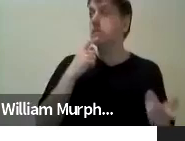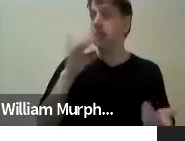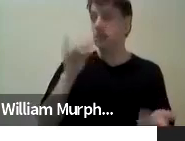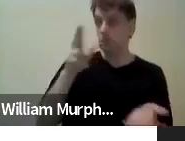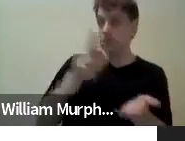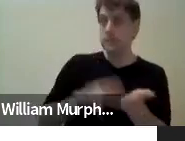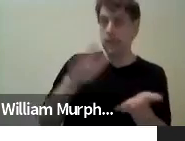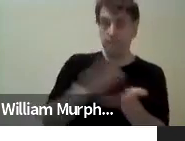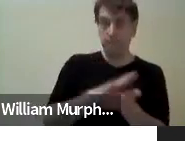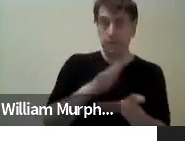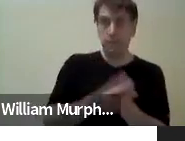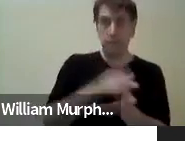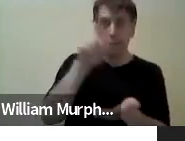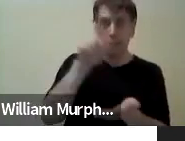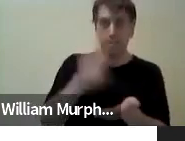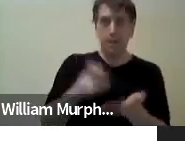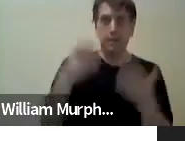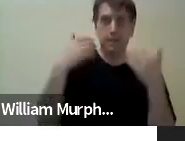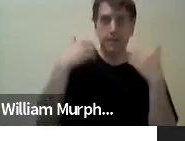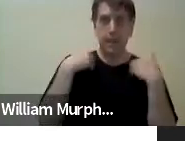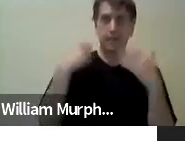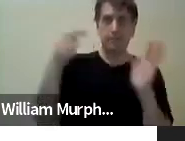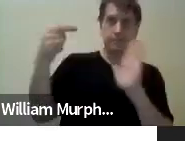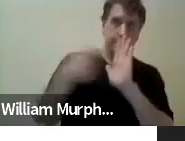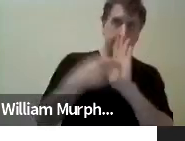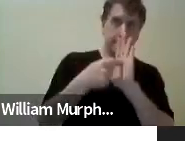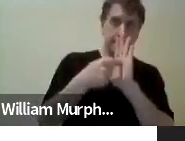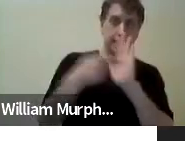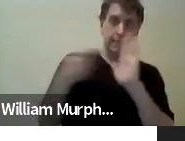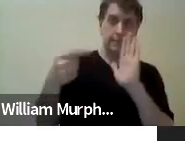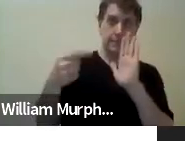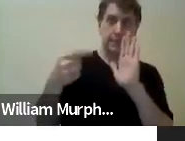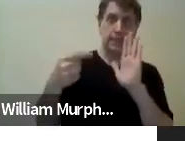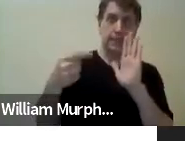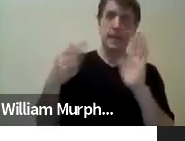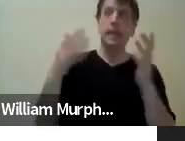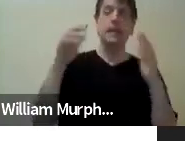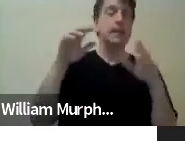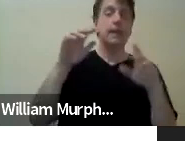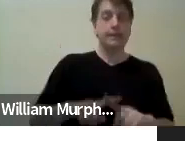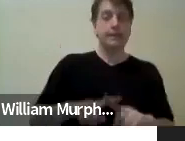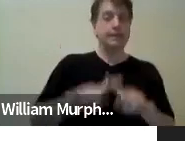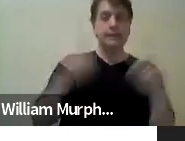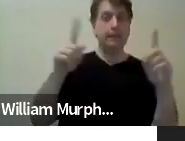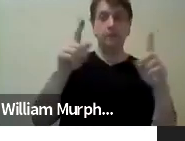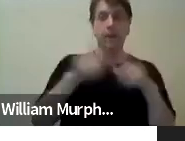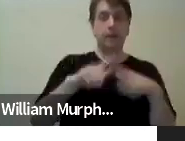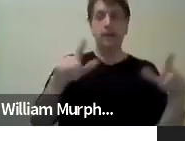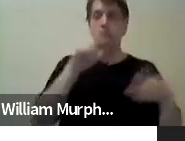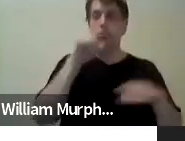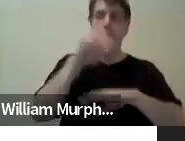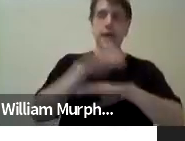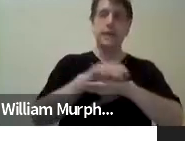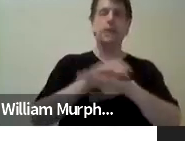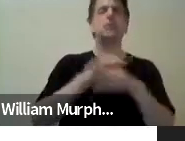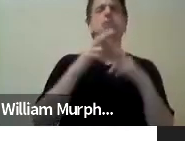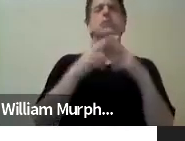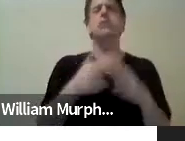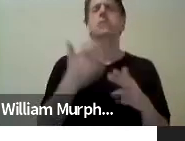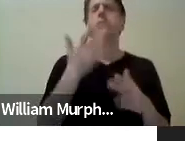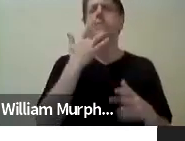paper, I need to have this in a language that's not English. So it's called preferred language, but